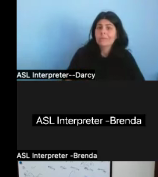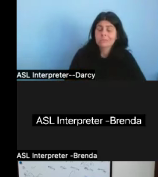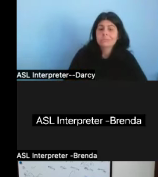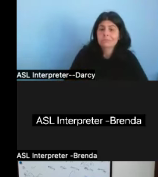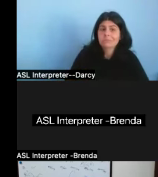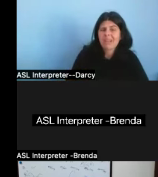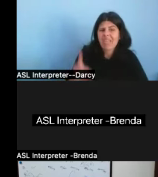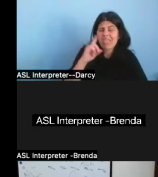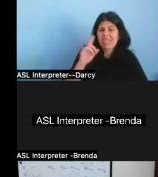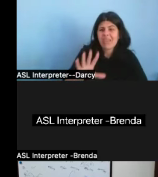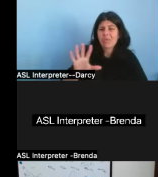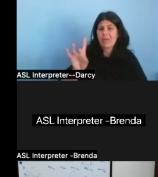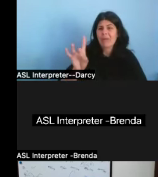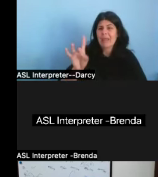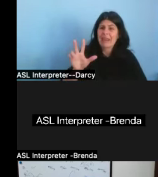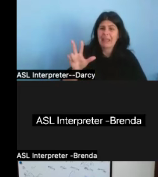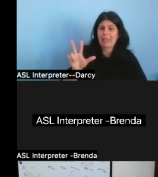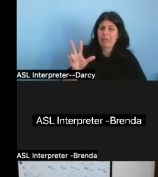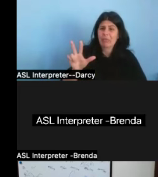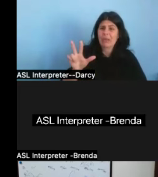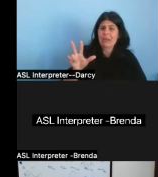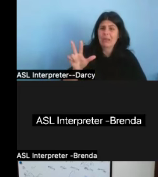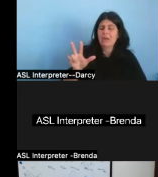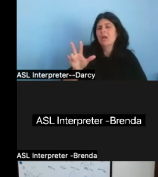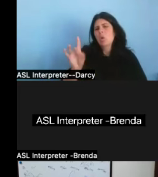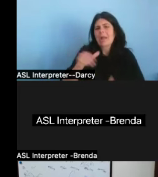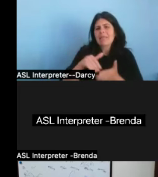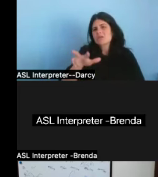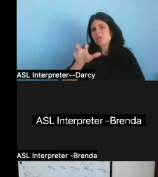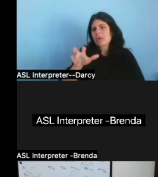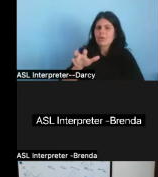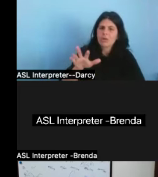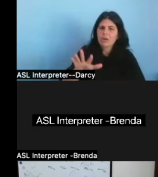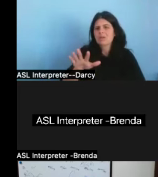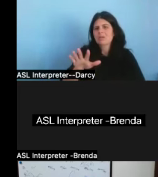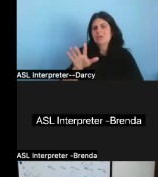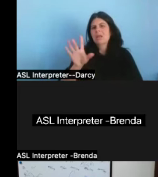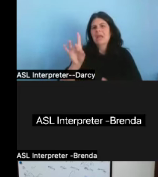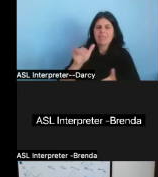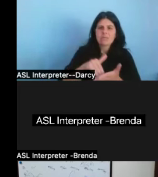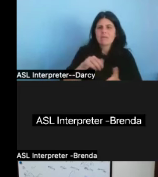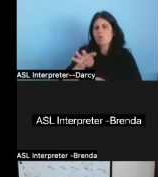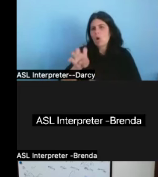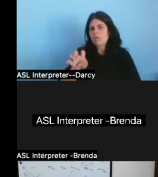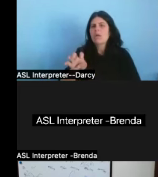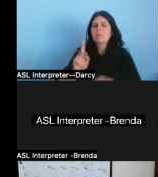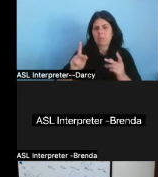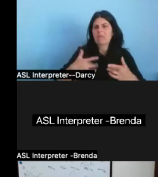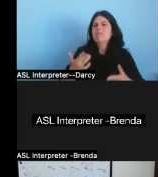about 8,300, almost 8,400 felt reports mostly from the greater LA area.